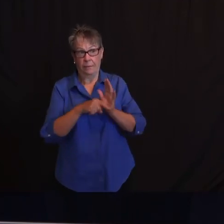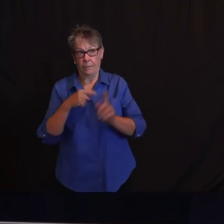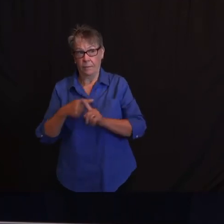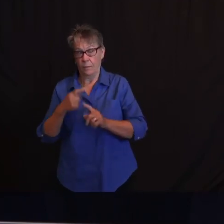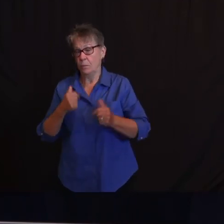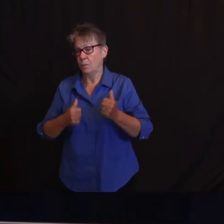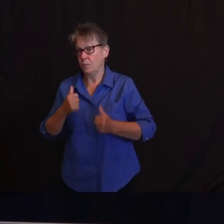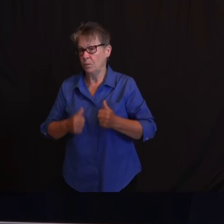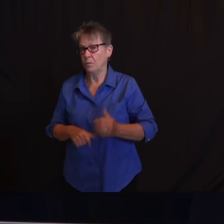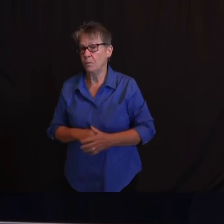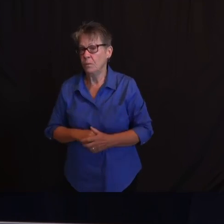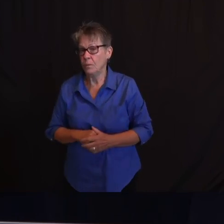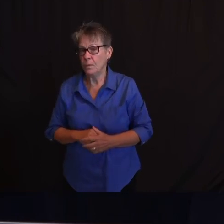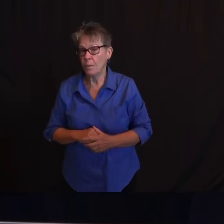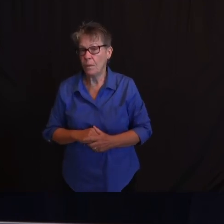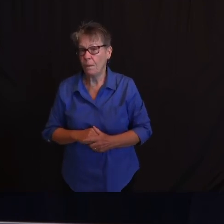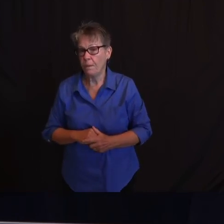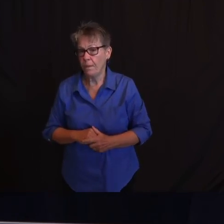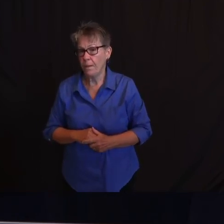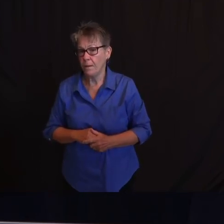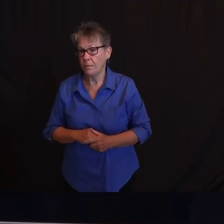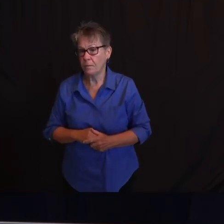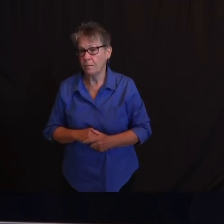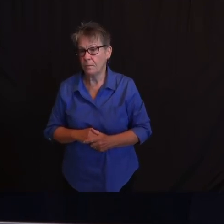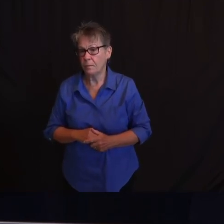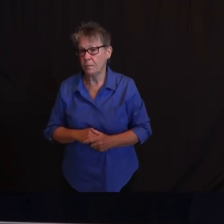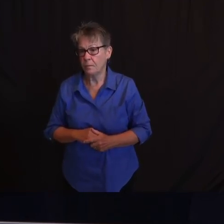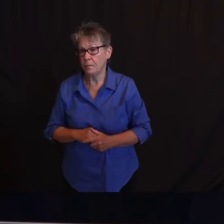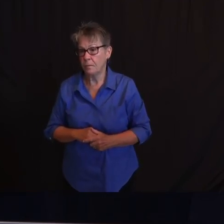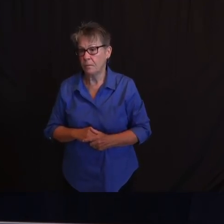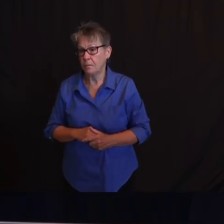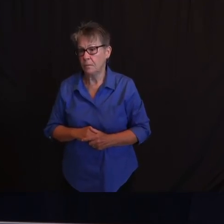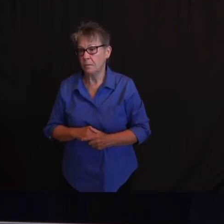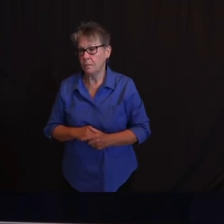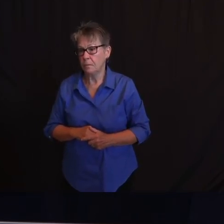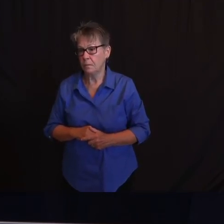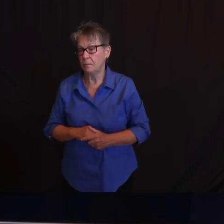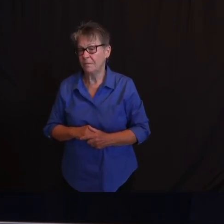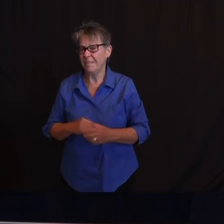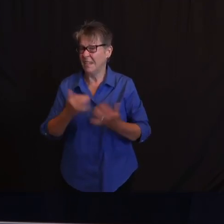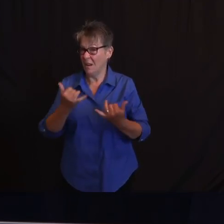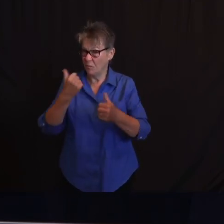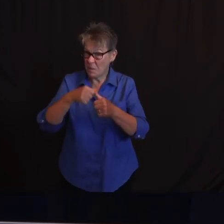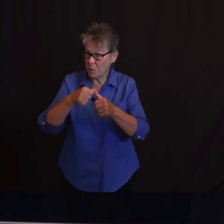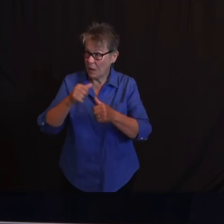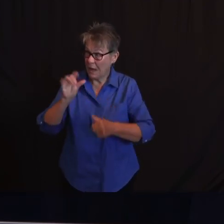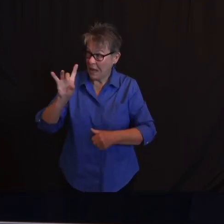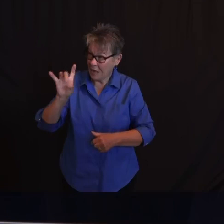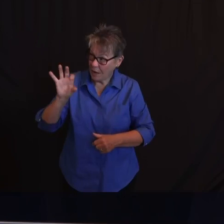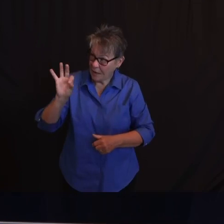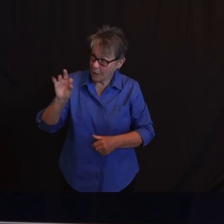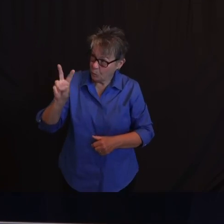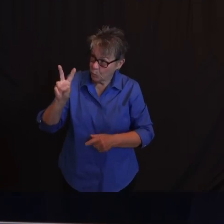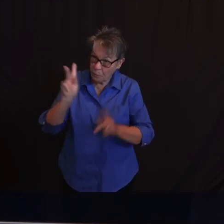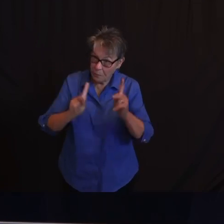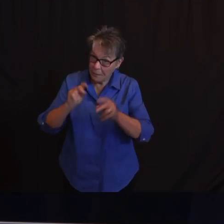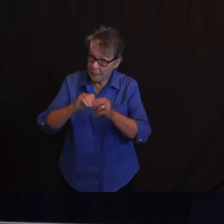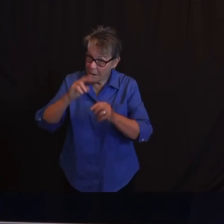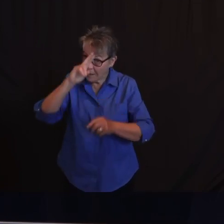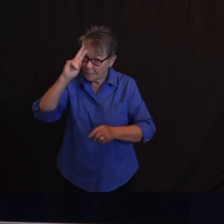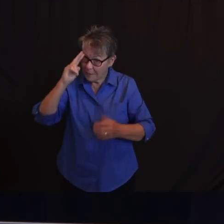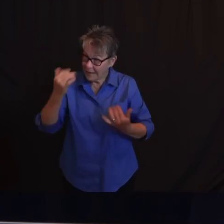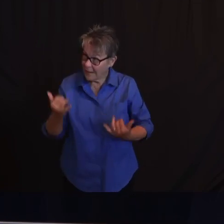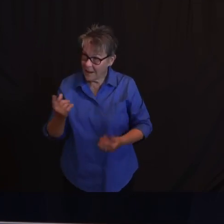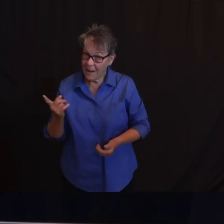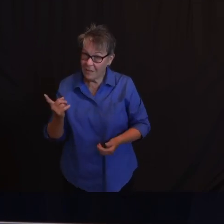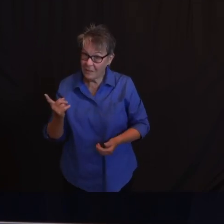hospitals reported 892 hospitalizations of COVID-19 and persons under investigation, with 166